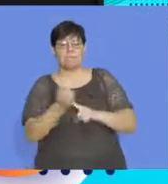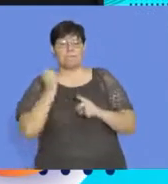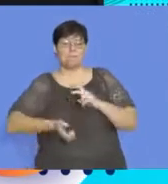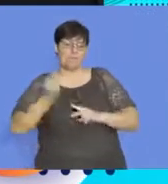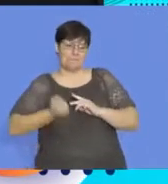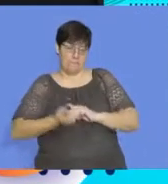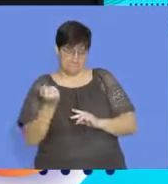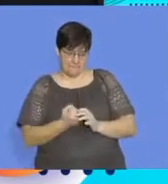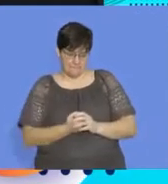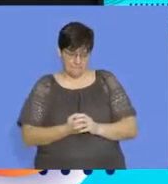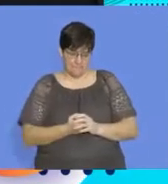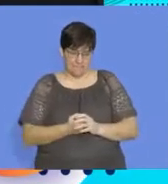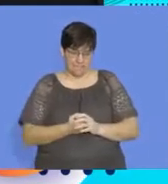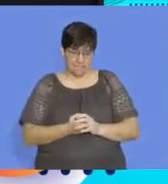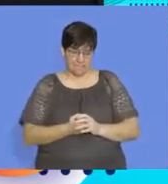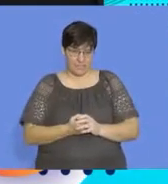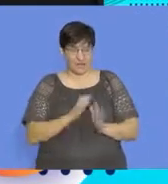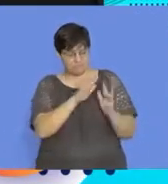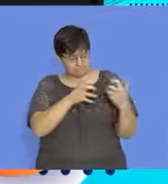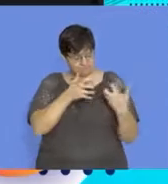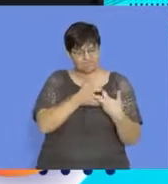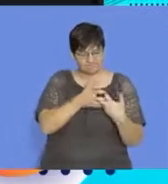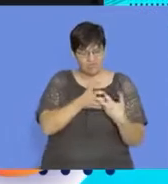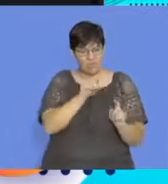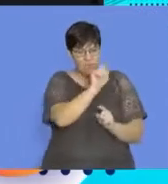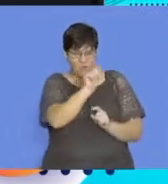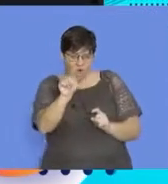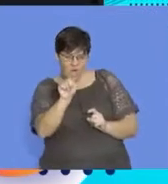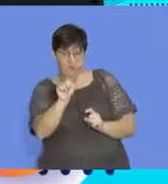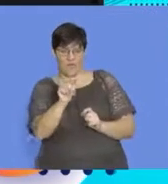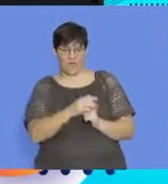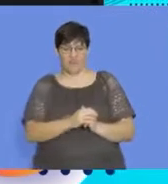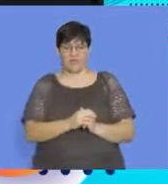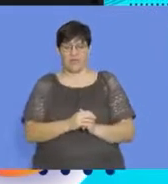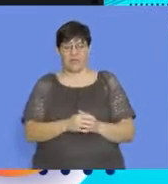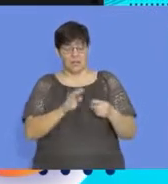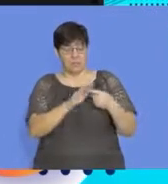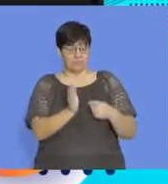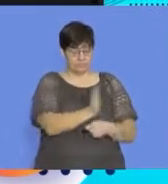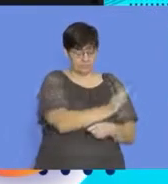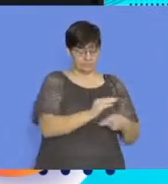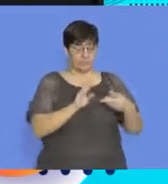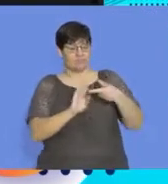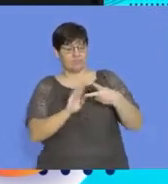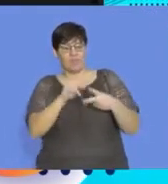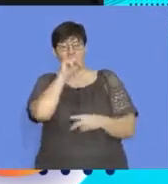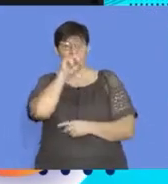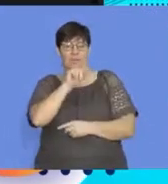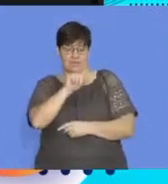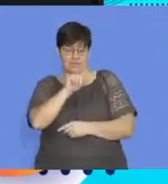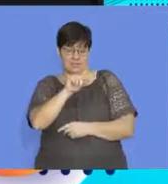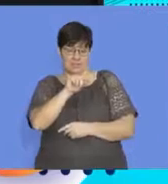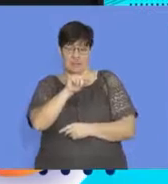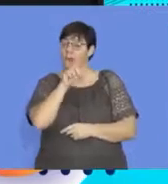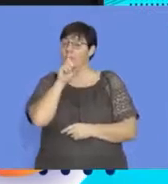right, special features that are adaptations to those pollinators. Now, let's have a look at birds. Now, remember, I want you to think